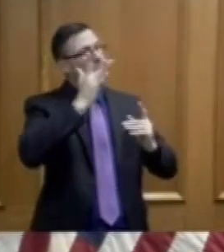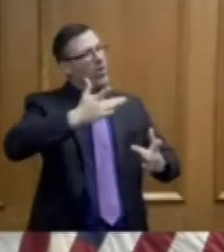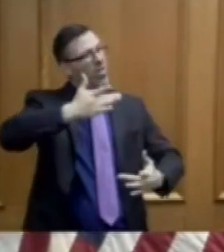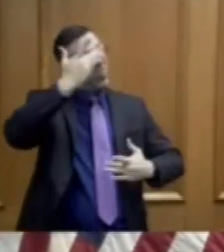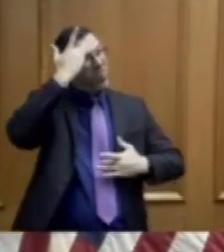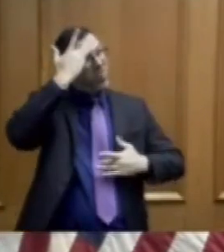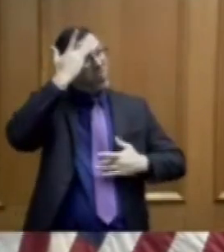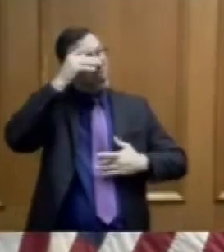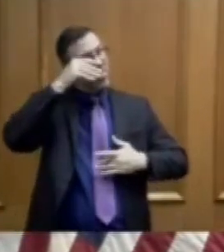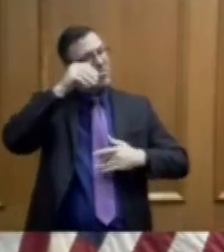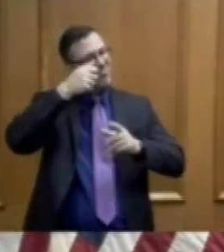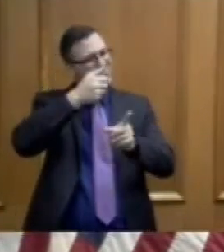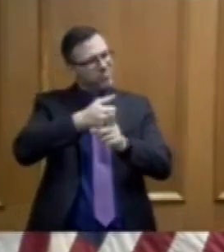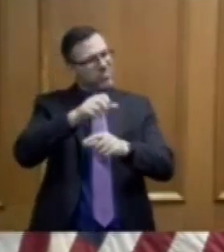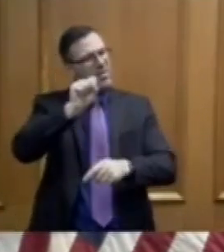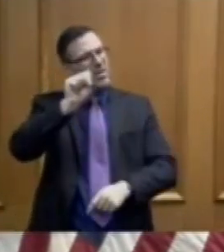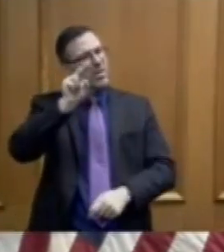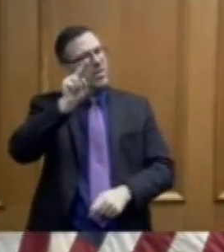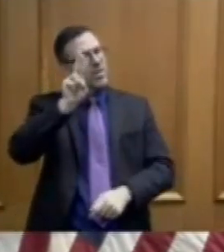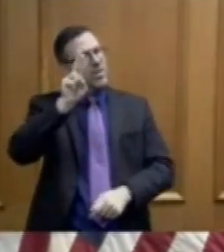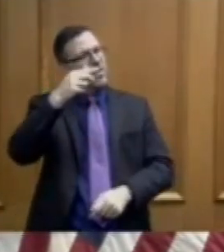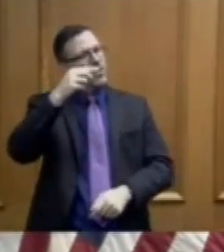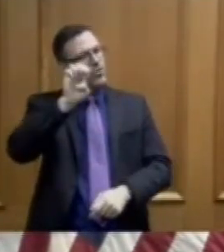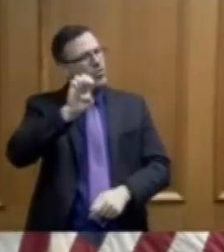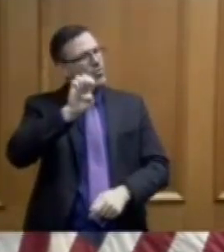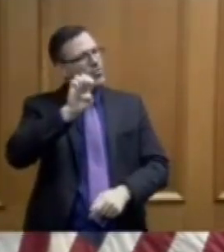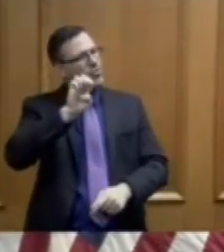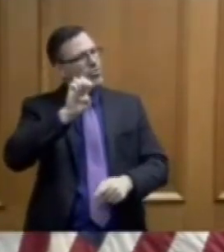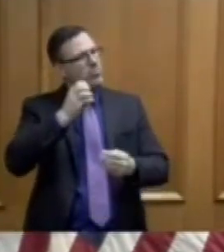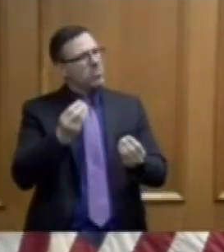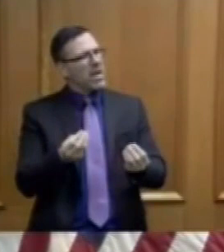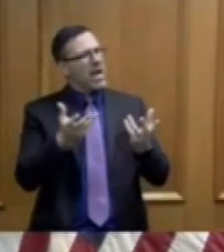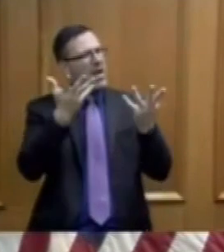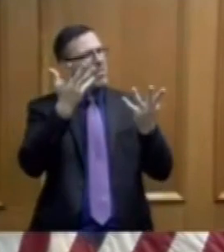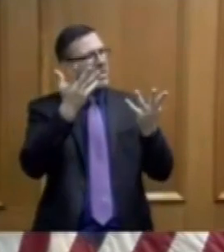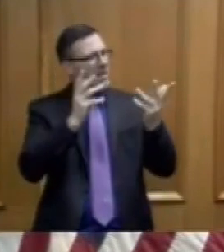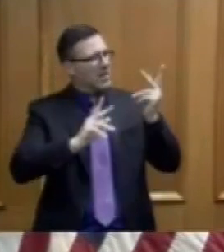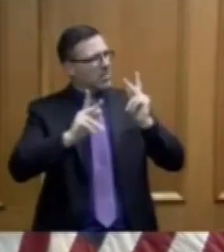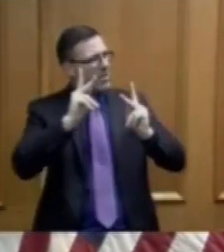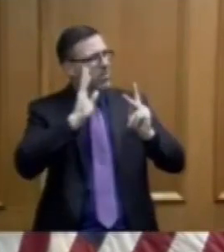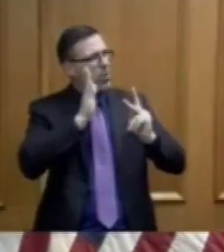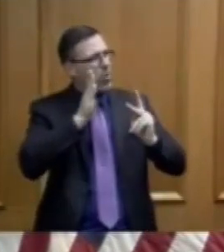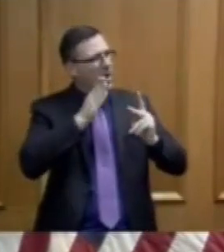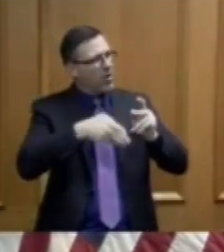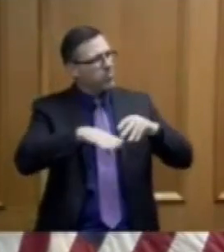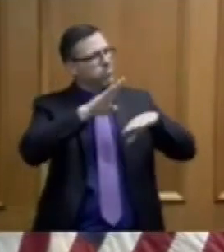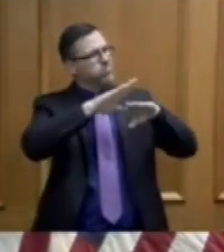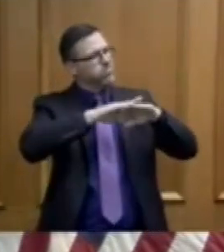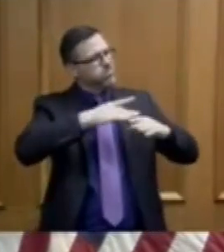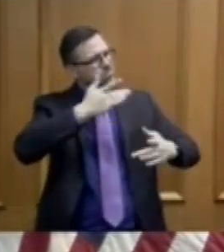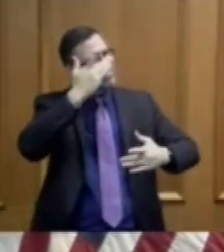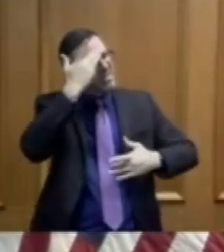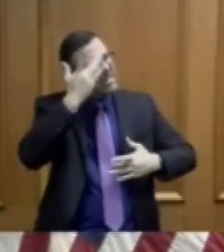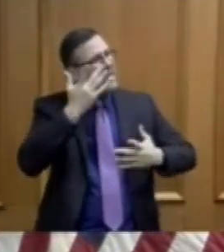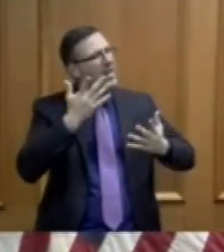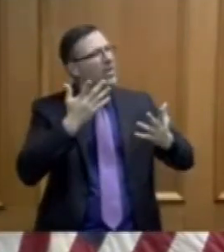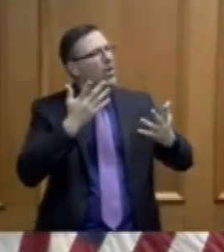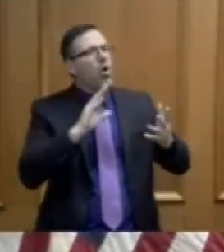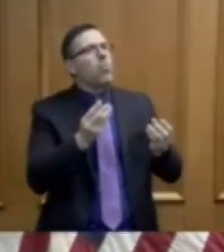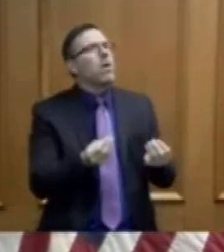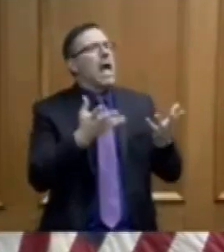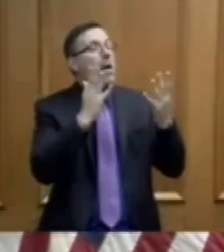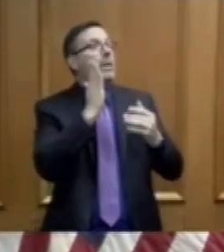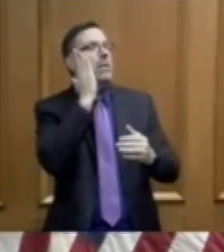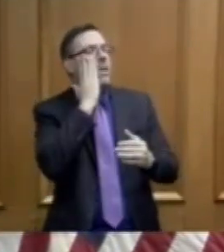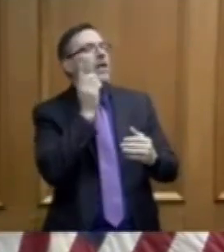in this modeling that you're seeing? Yeah, and how many more beds will you have? I don't have the. Or how many beds do you want to